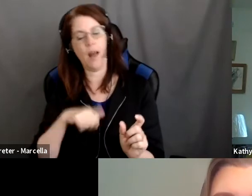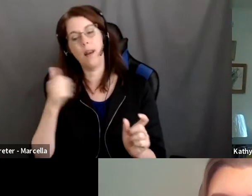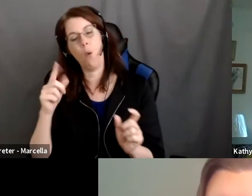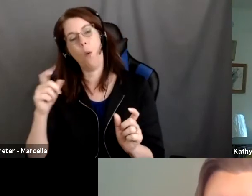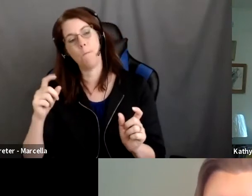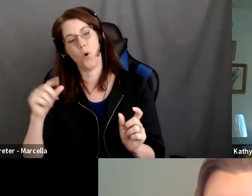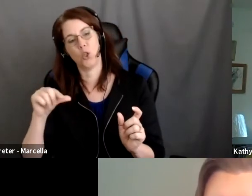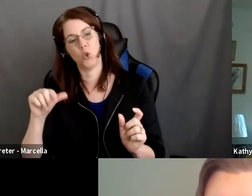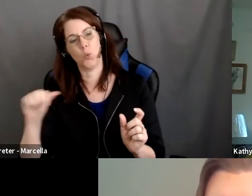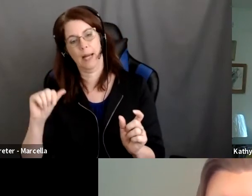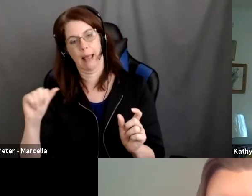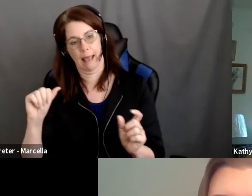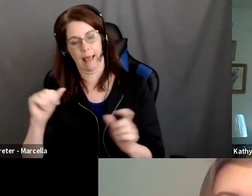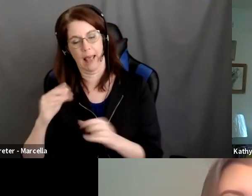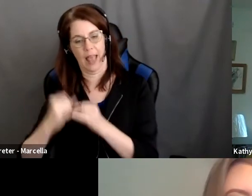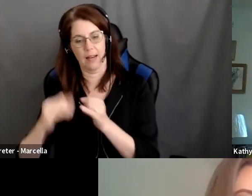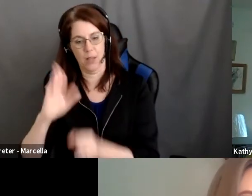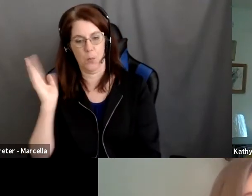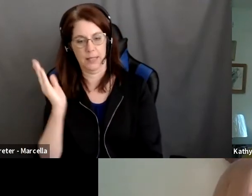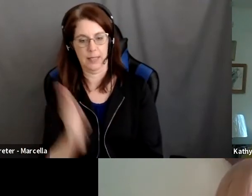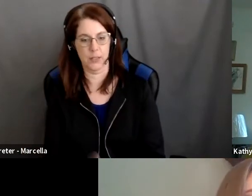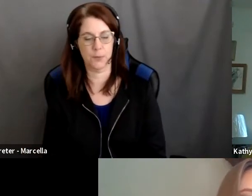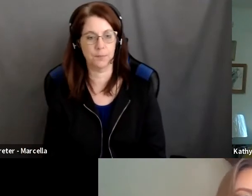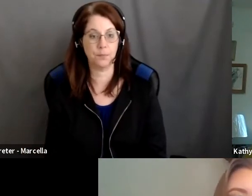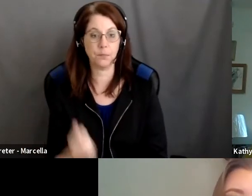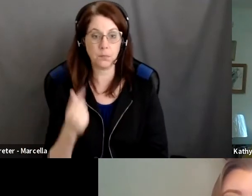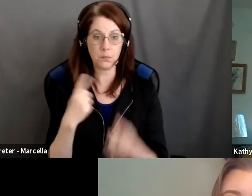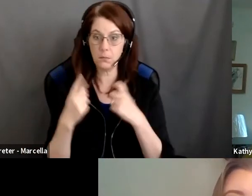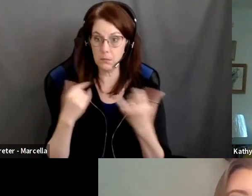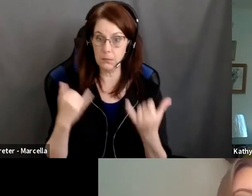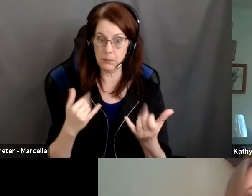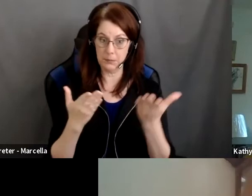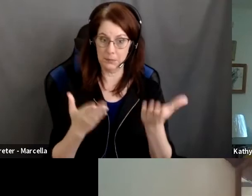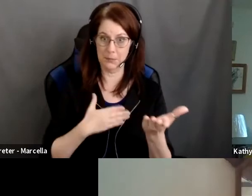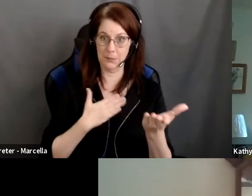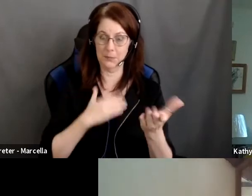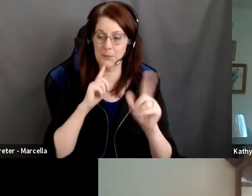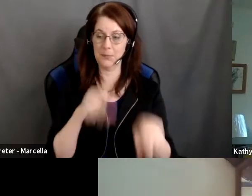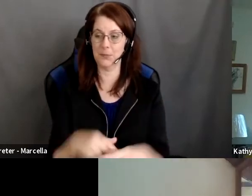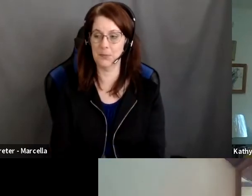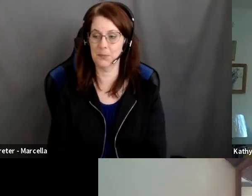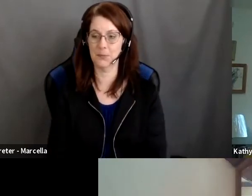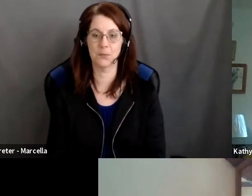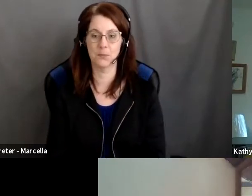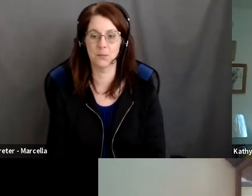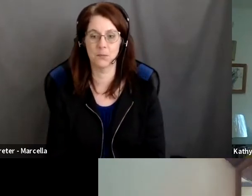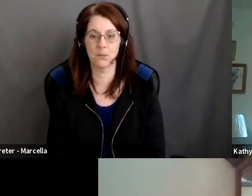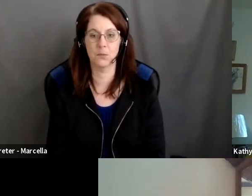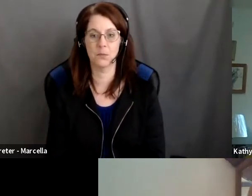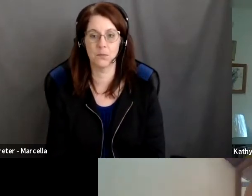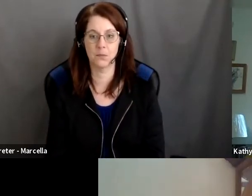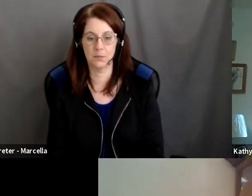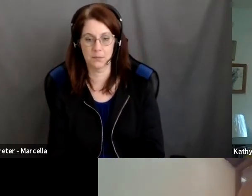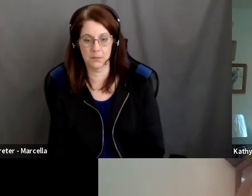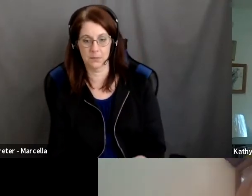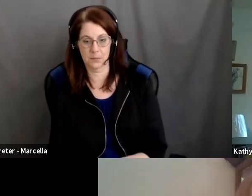session at the end of their presentation. If you have any questions now, they're happy to answer. And just remember too, if you want to raise